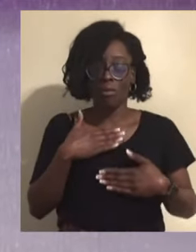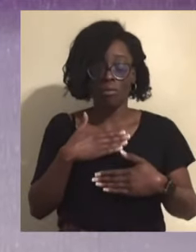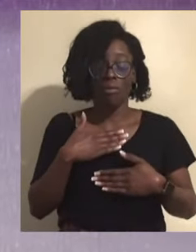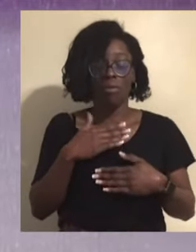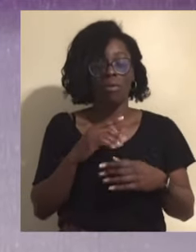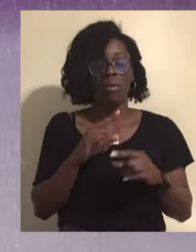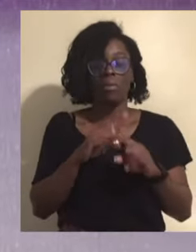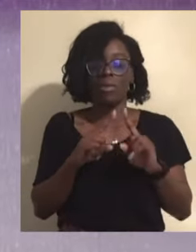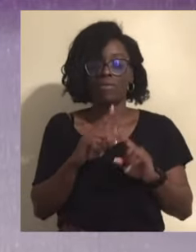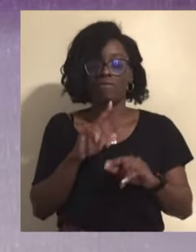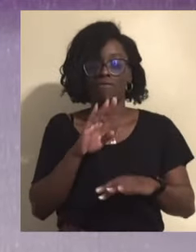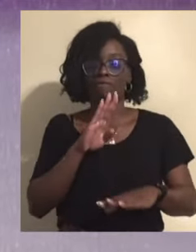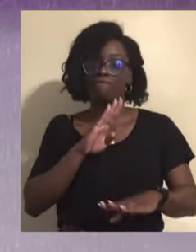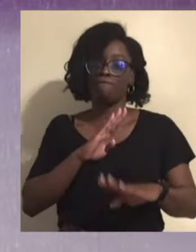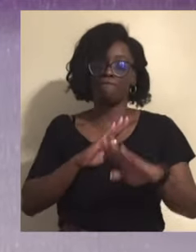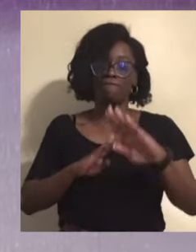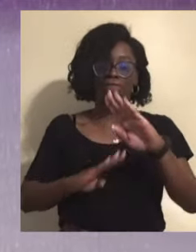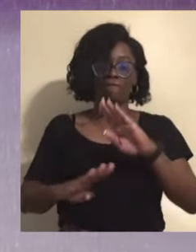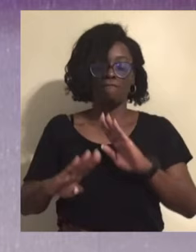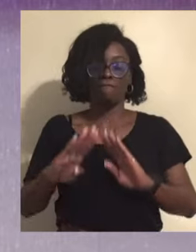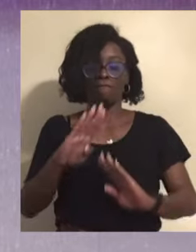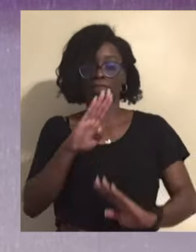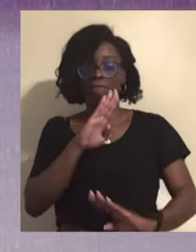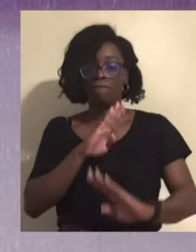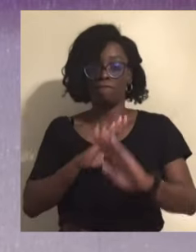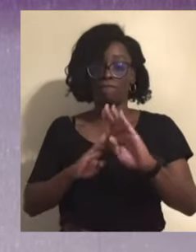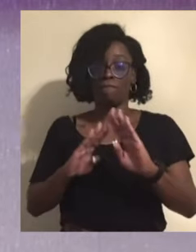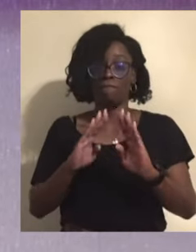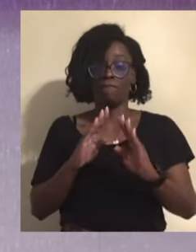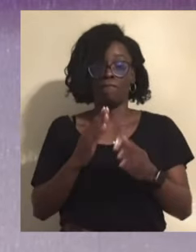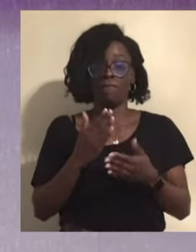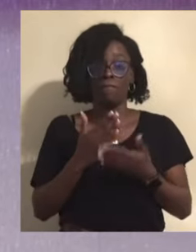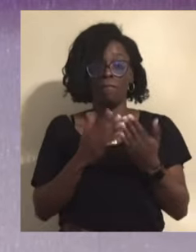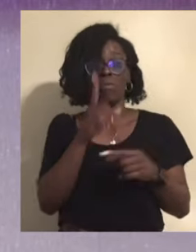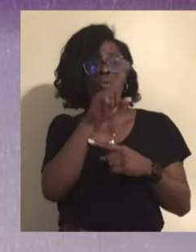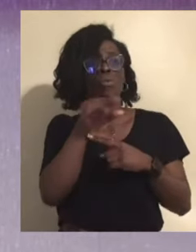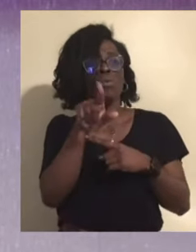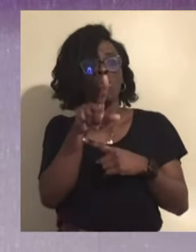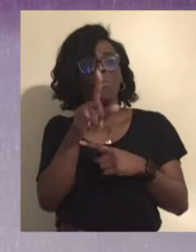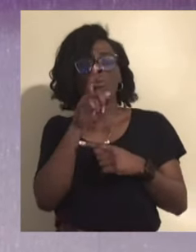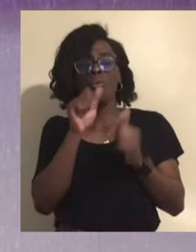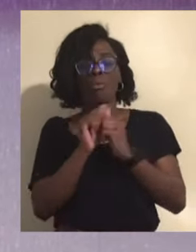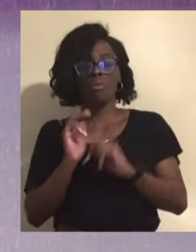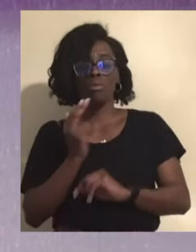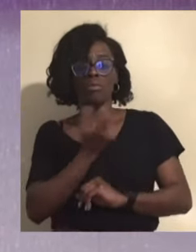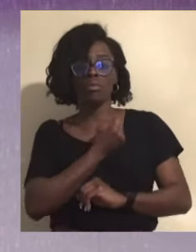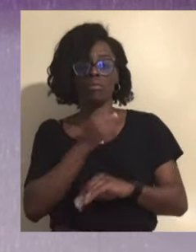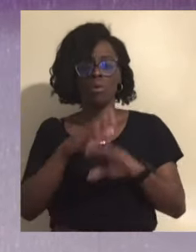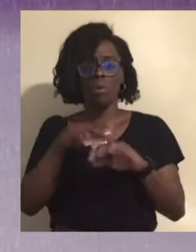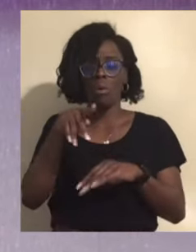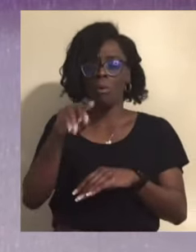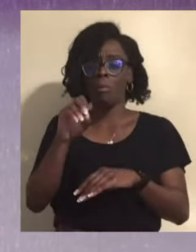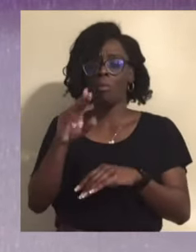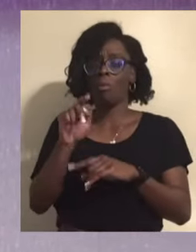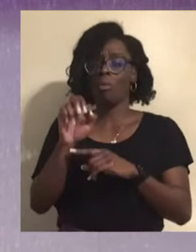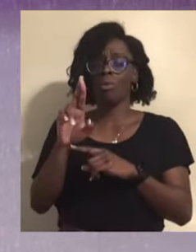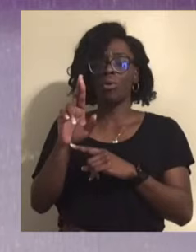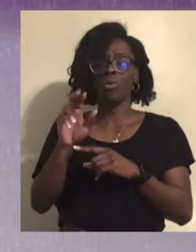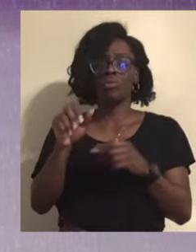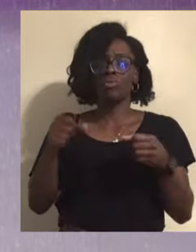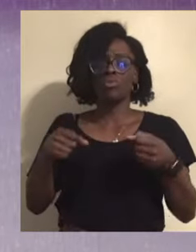Some of y'all who were with us on Porter Street, some of us who were with us on West Silas